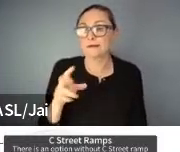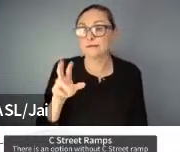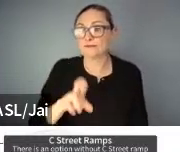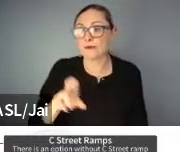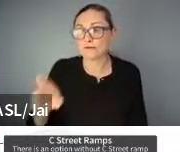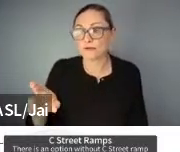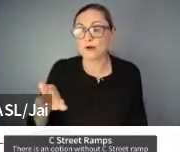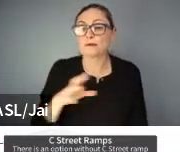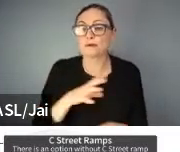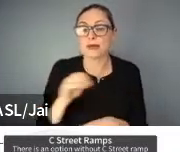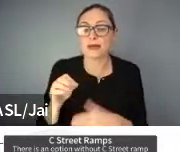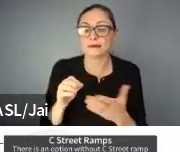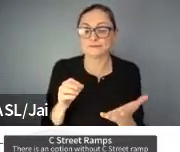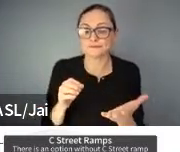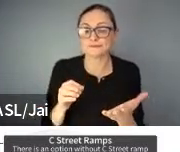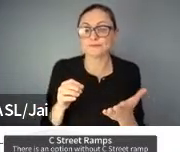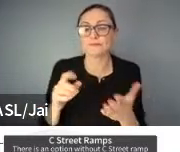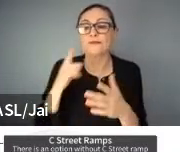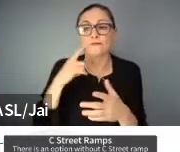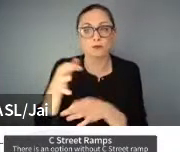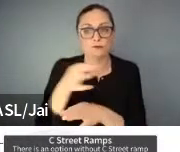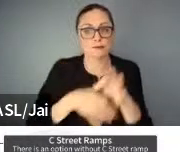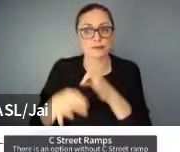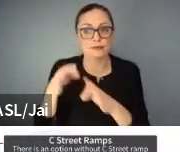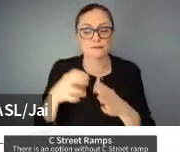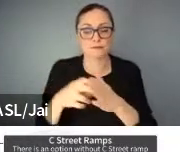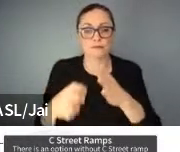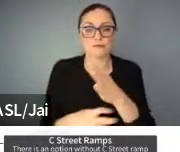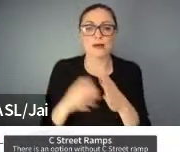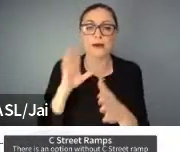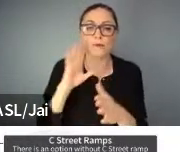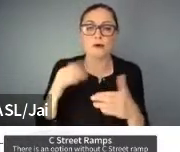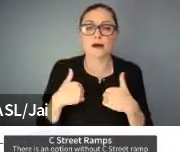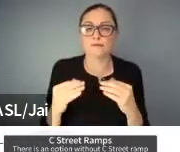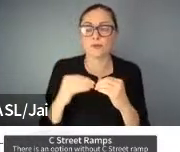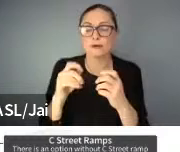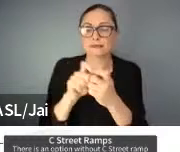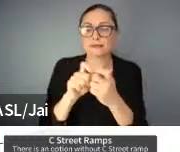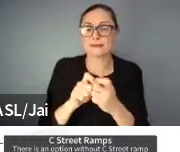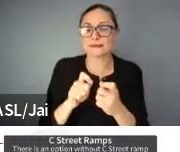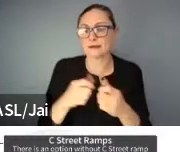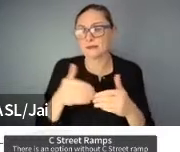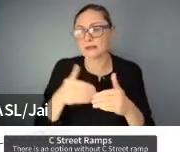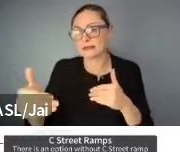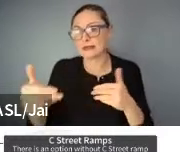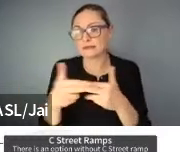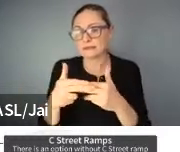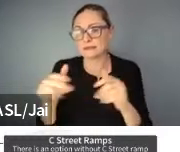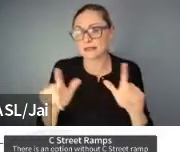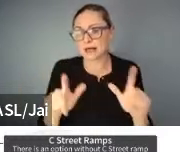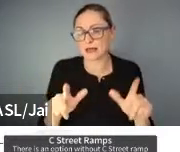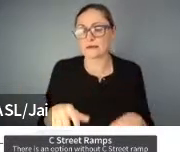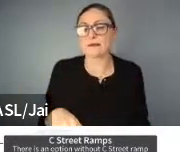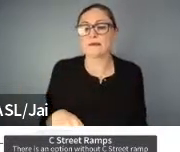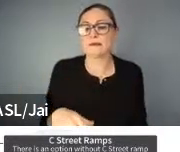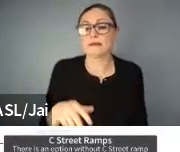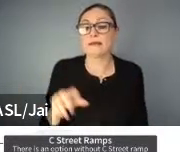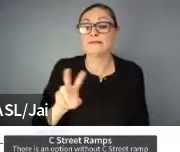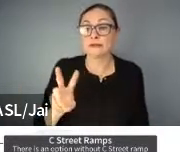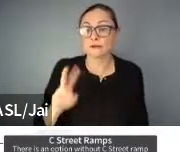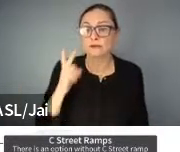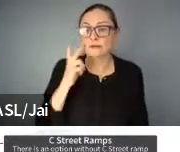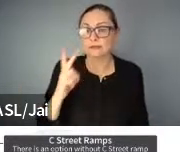traffic for those replacement bridges. I have a little bit more detail coming up. In Vancouver, you see the